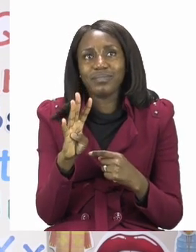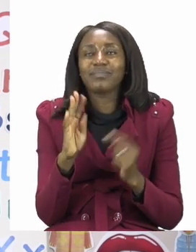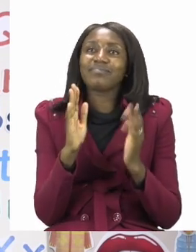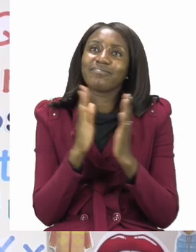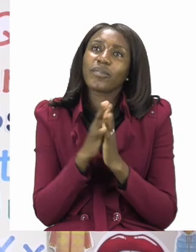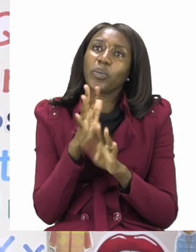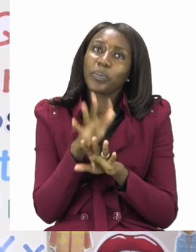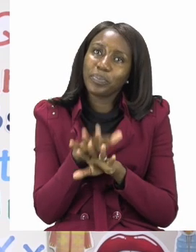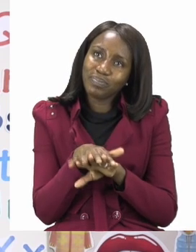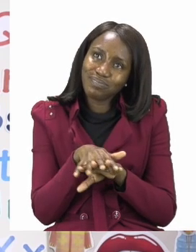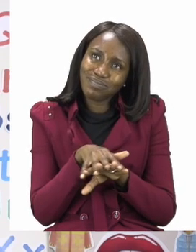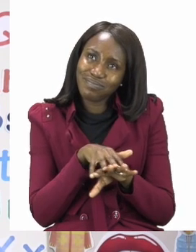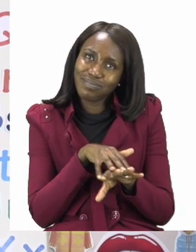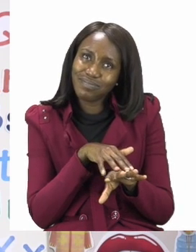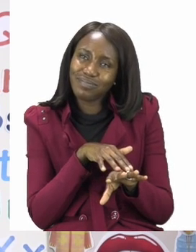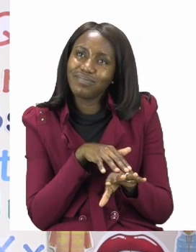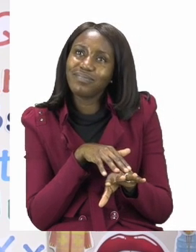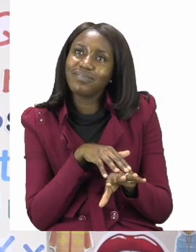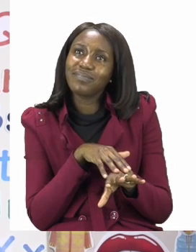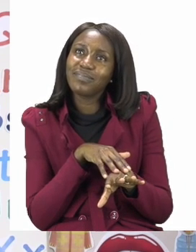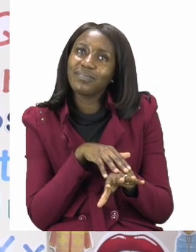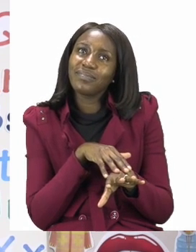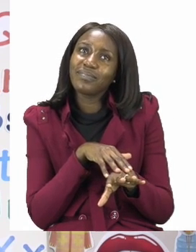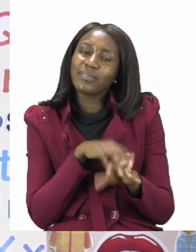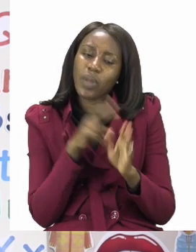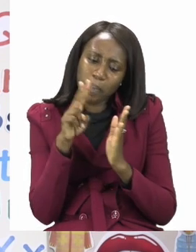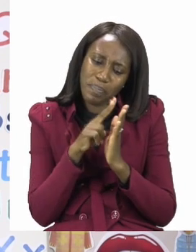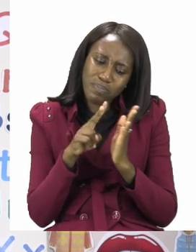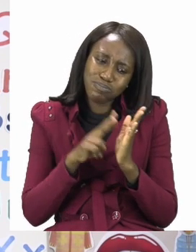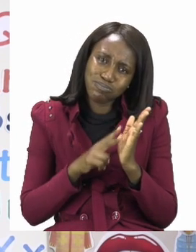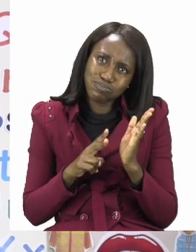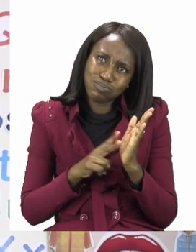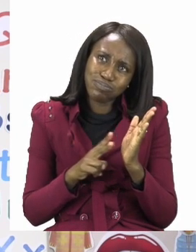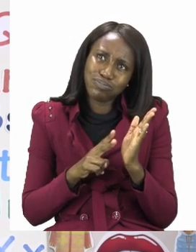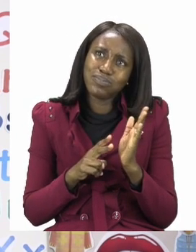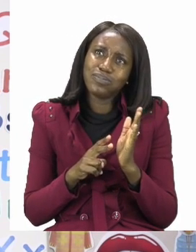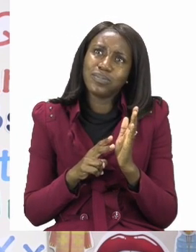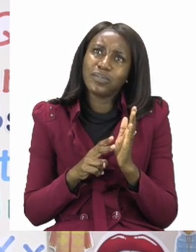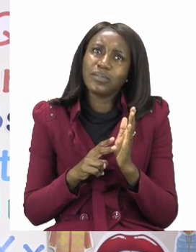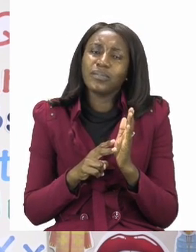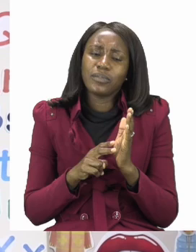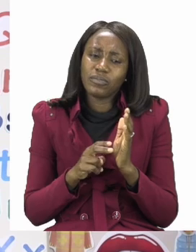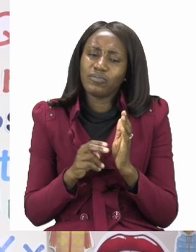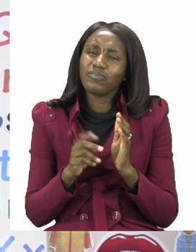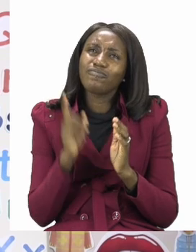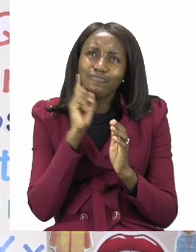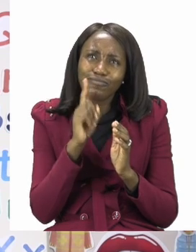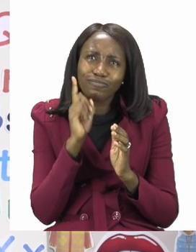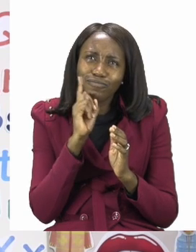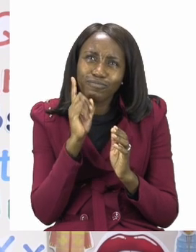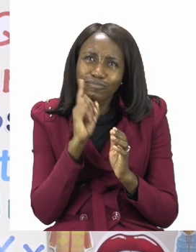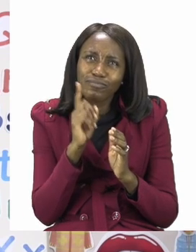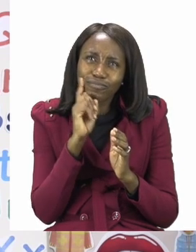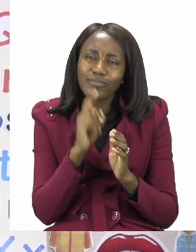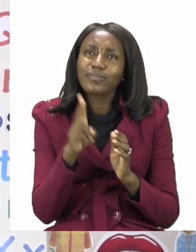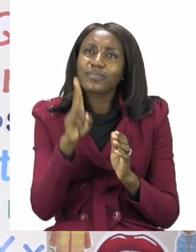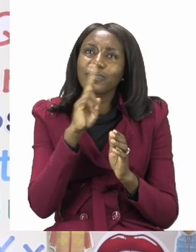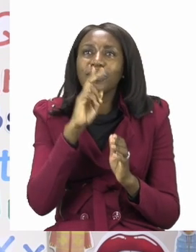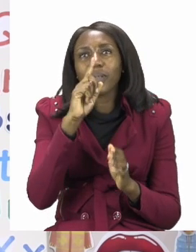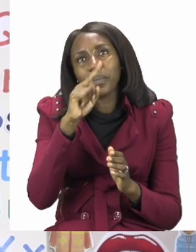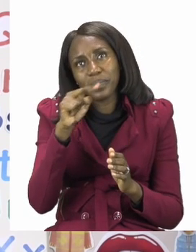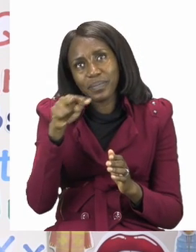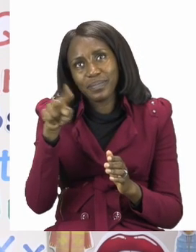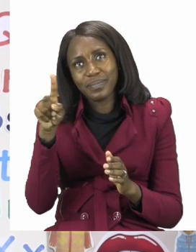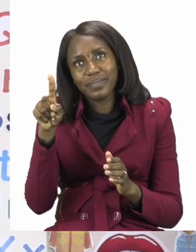time with the road signs, boys and girls. Read your bar graph carefully and make sure that your answers